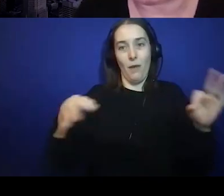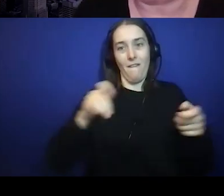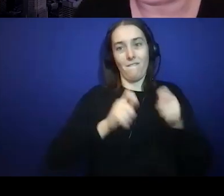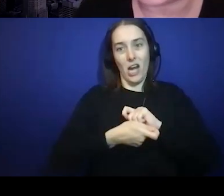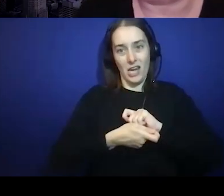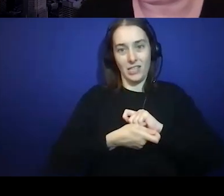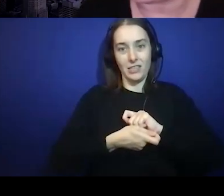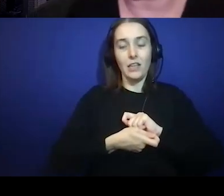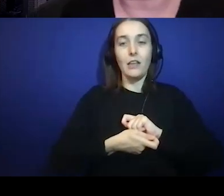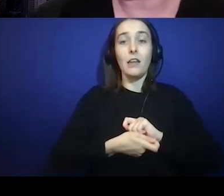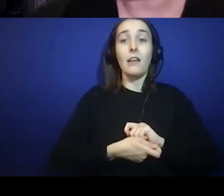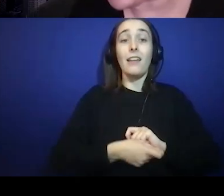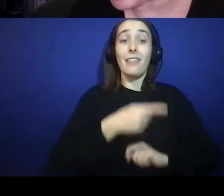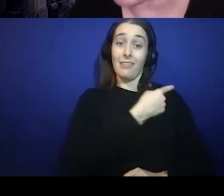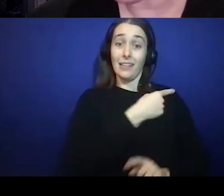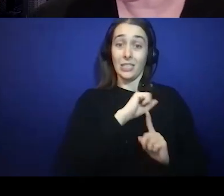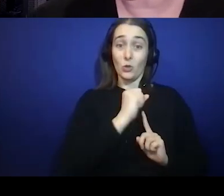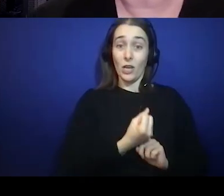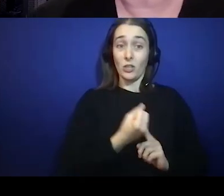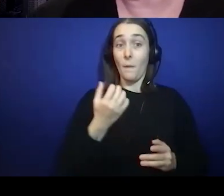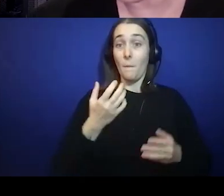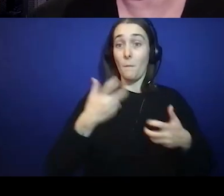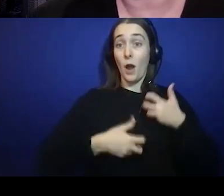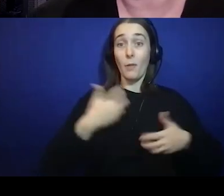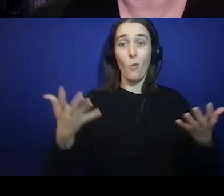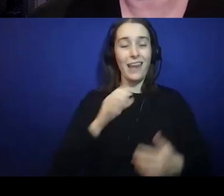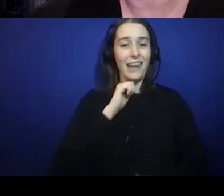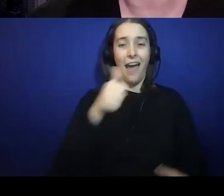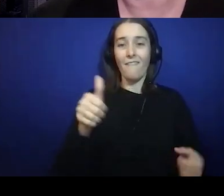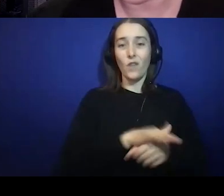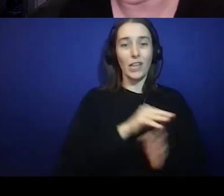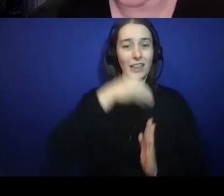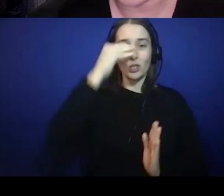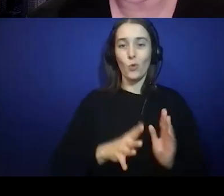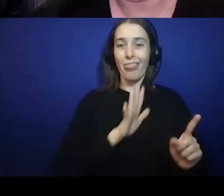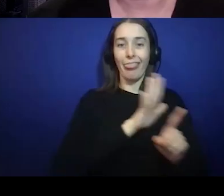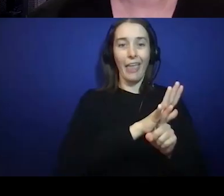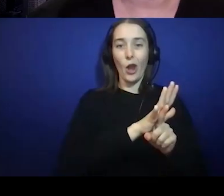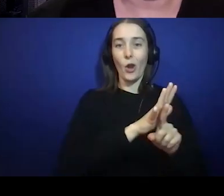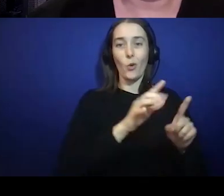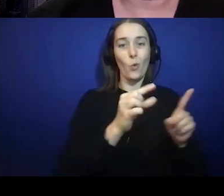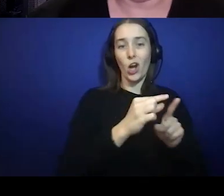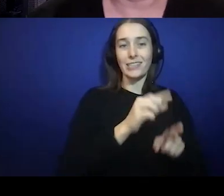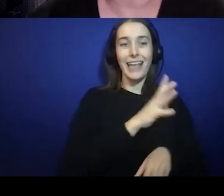case, the problem would be that because this is not fully in the student's own words and there are no quotation